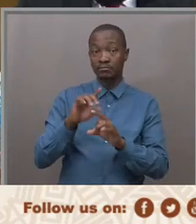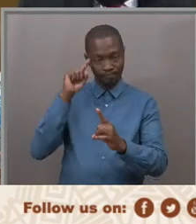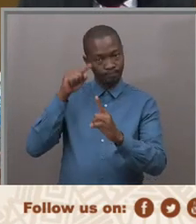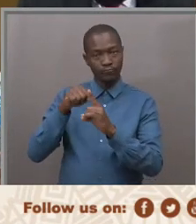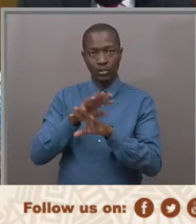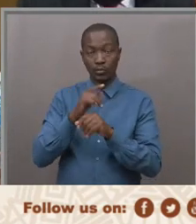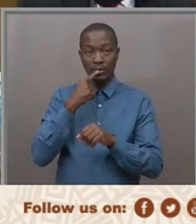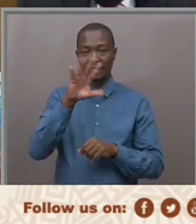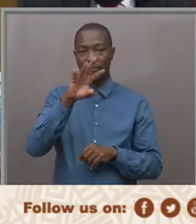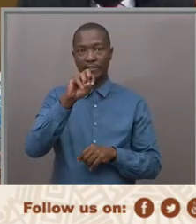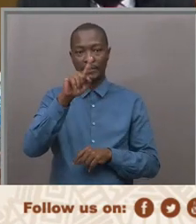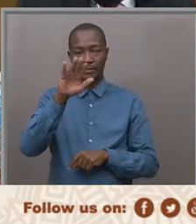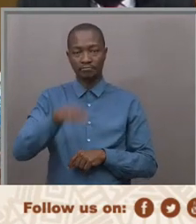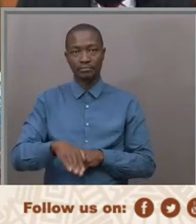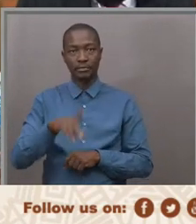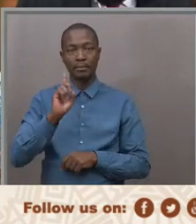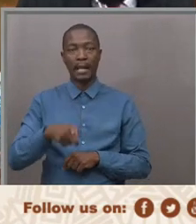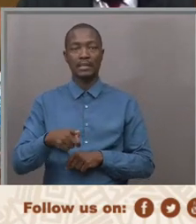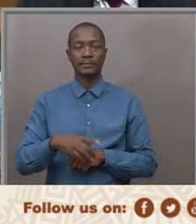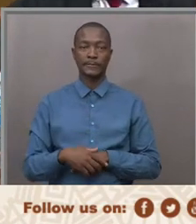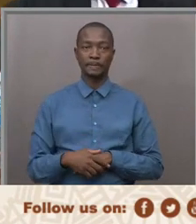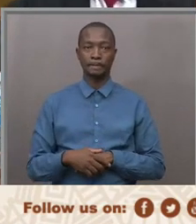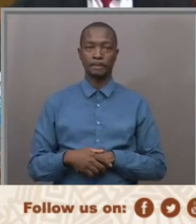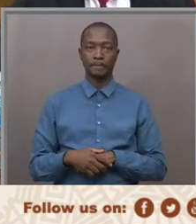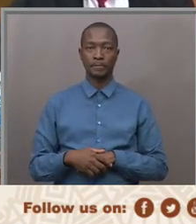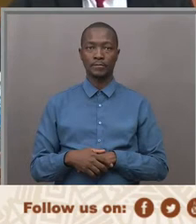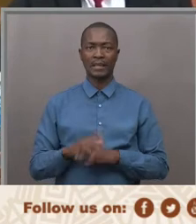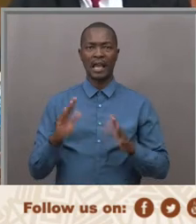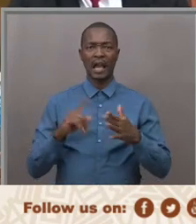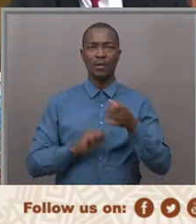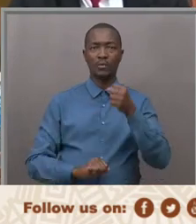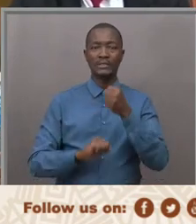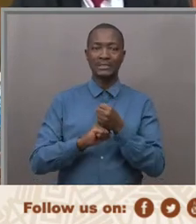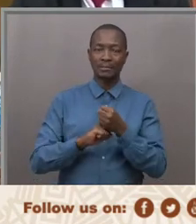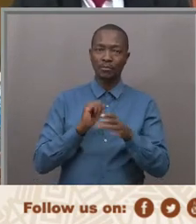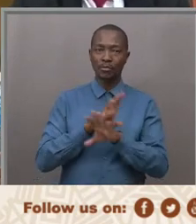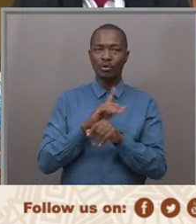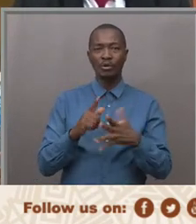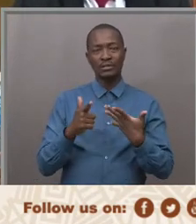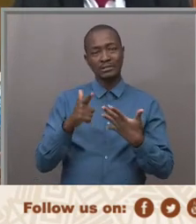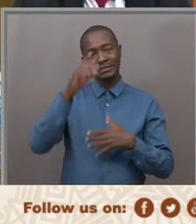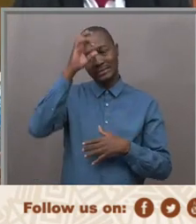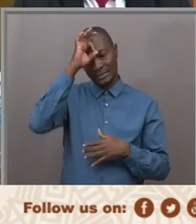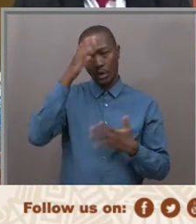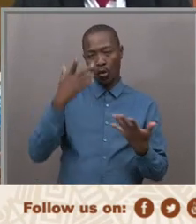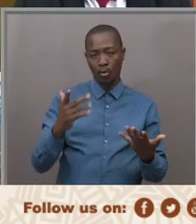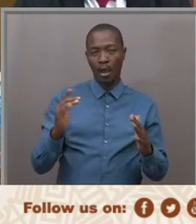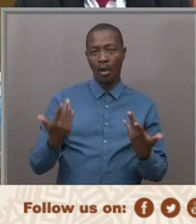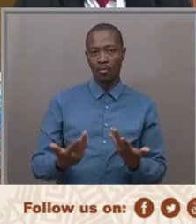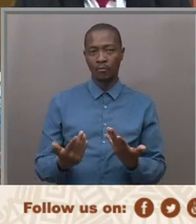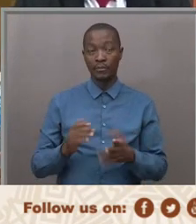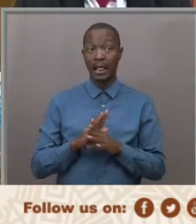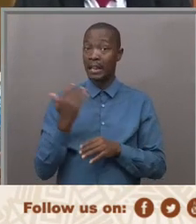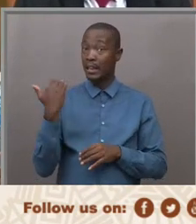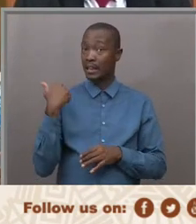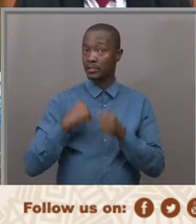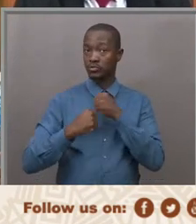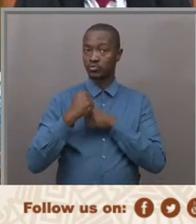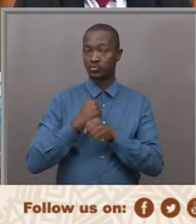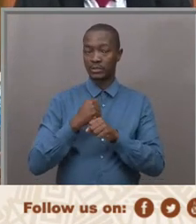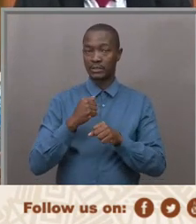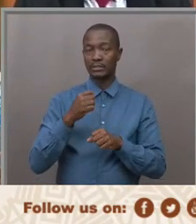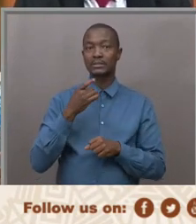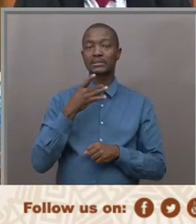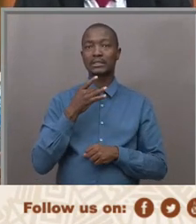growing Gauteng together. So how are we supporting the law enforcement agencies? Just this past Saturday, we handed